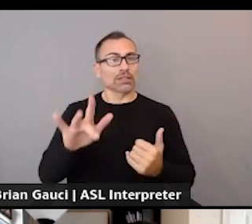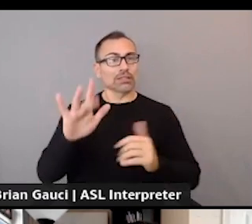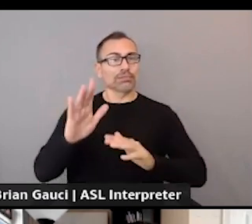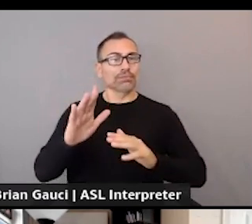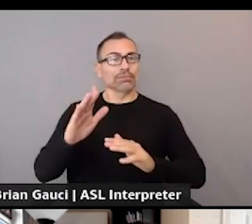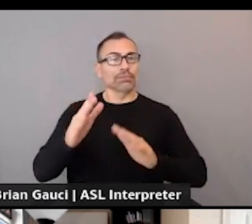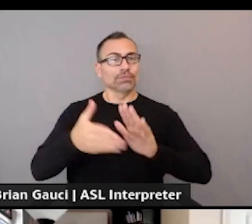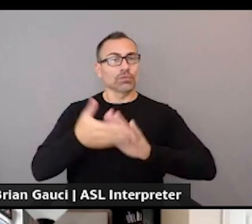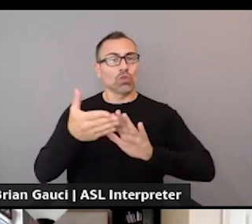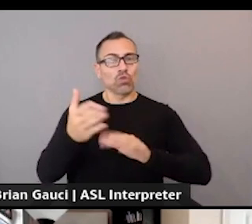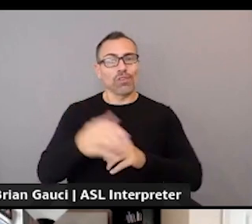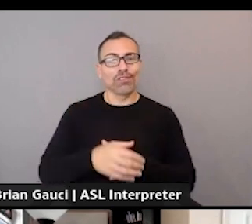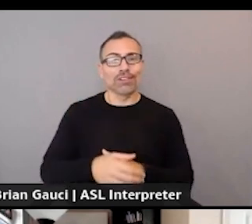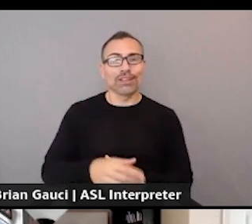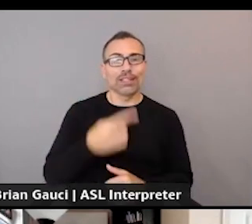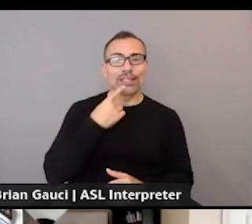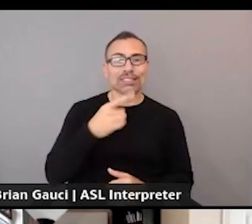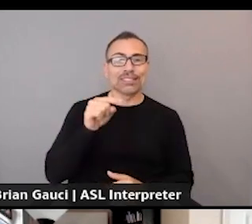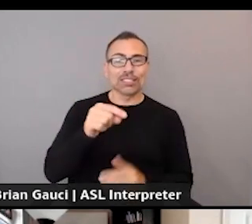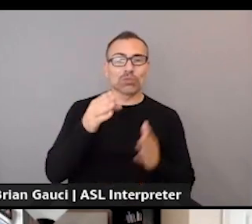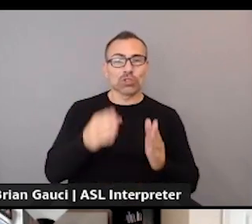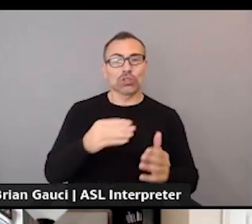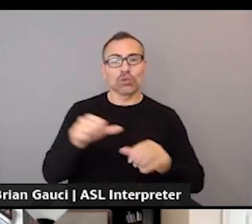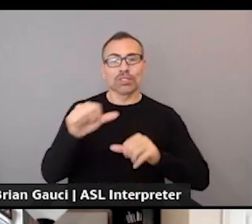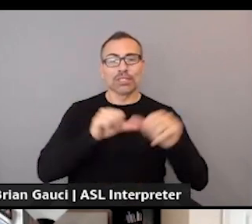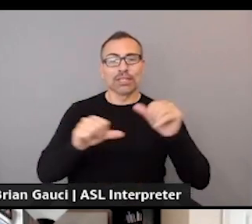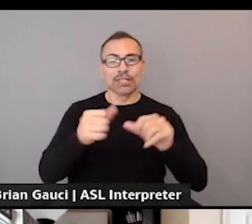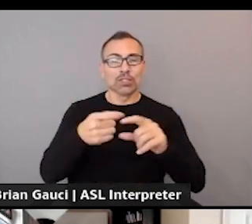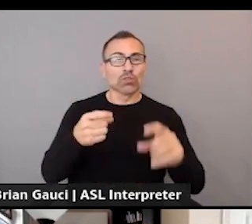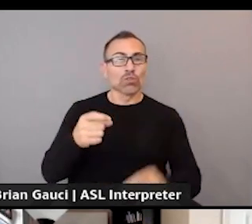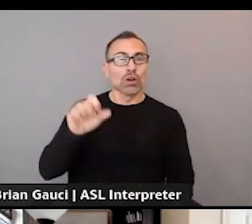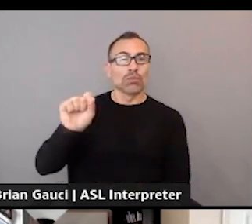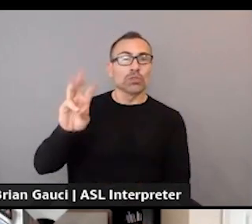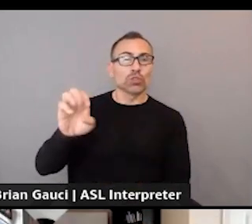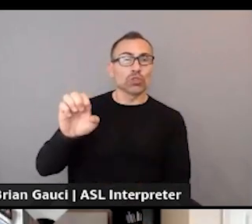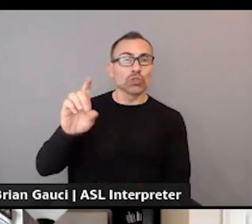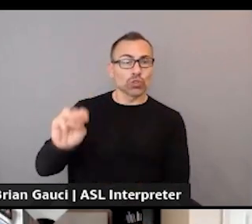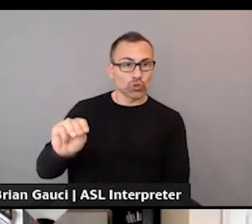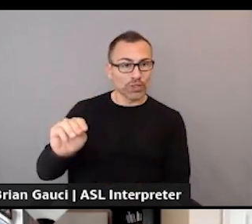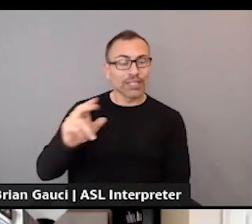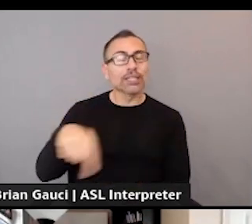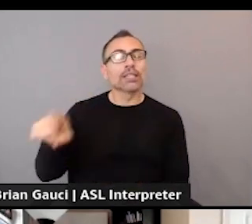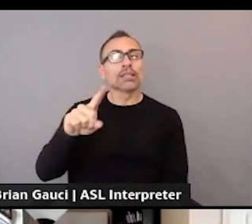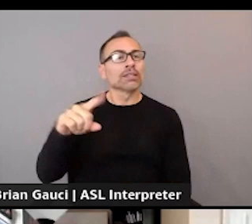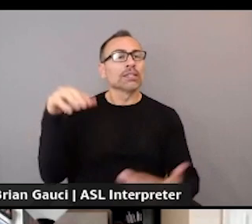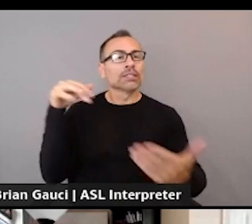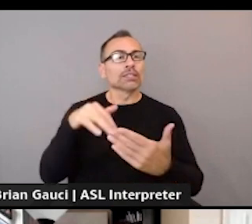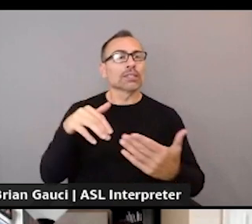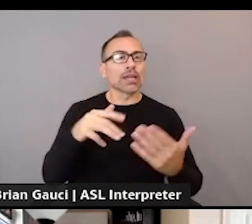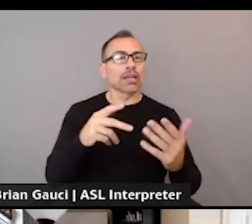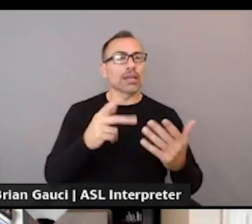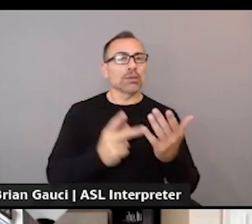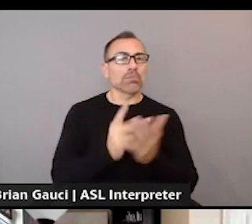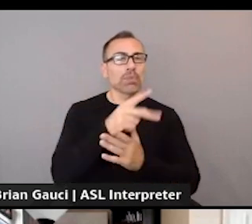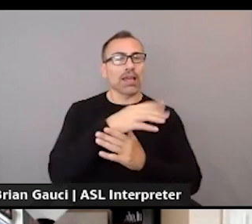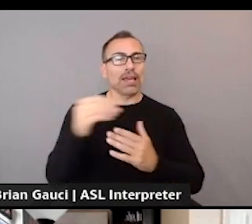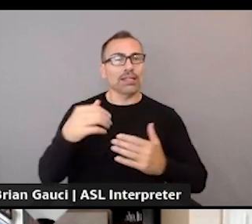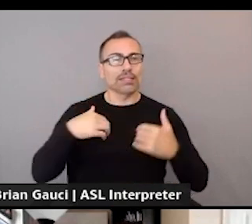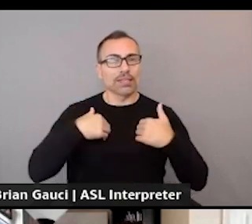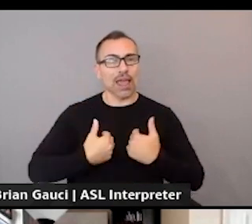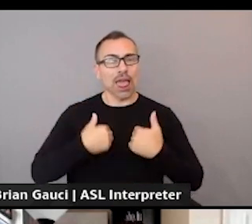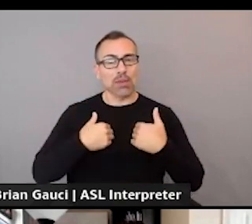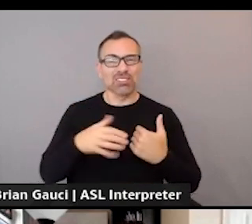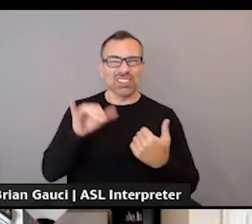he was a scientist from Sweden, studied plants and animals. That's really, fifth graders speak for